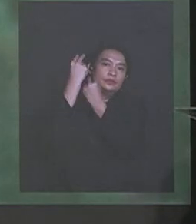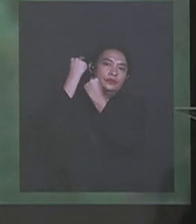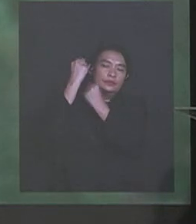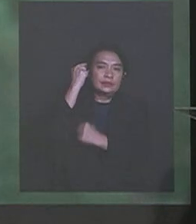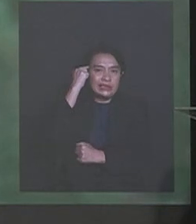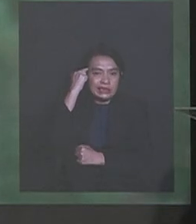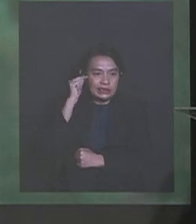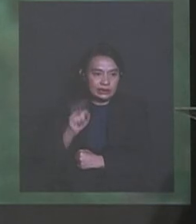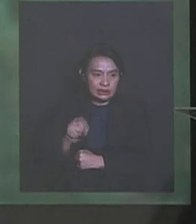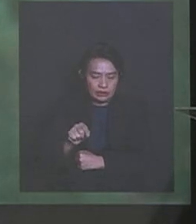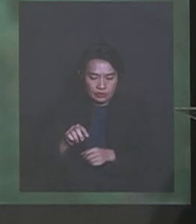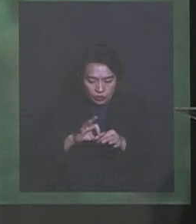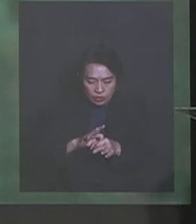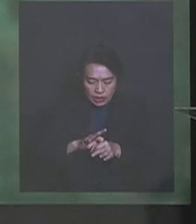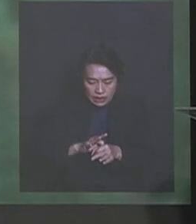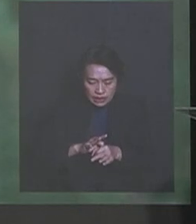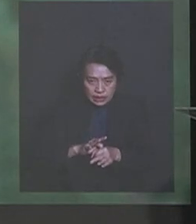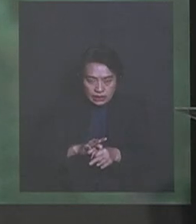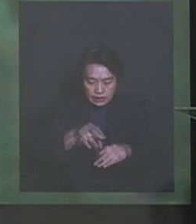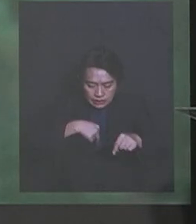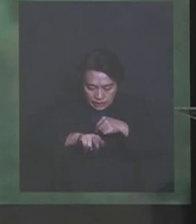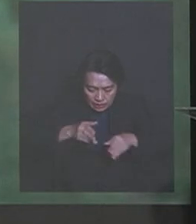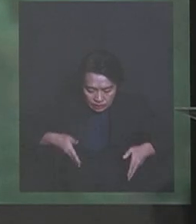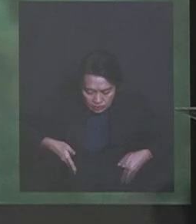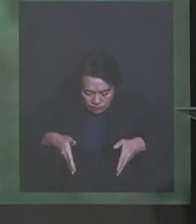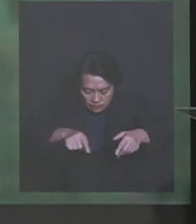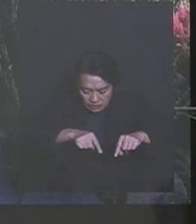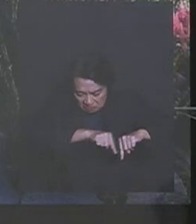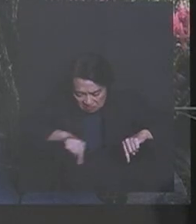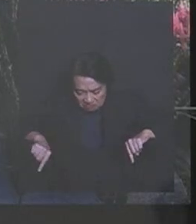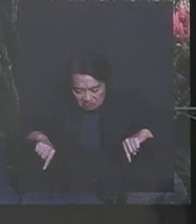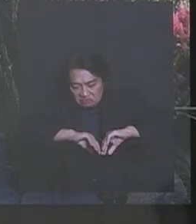the planting area, so we sort of kept the space quite narrow.